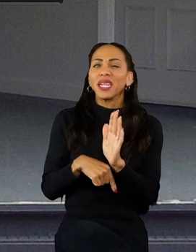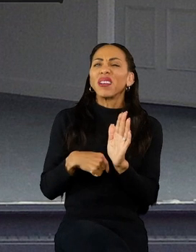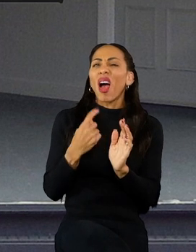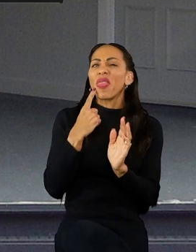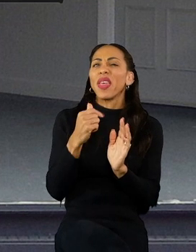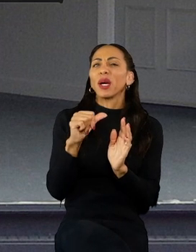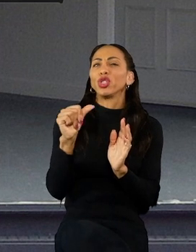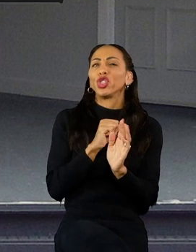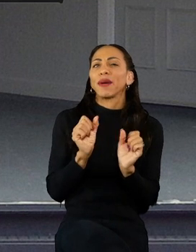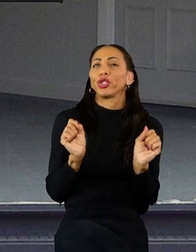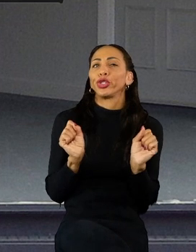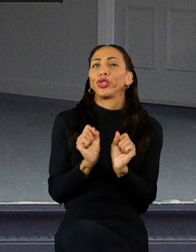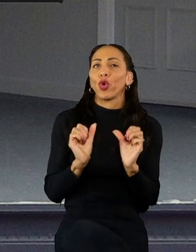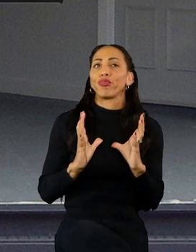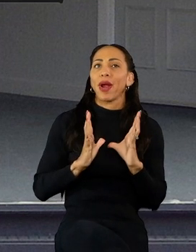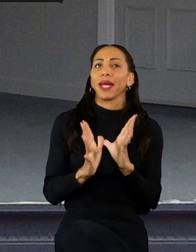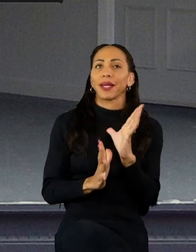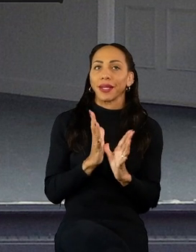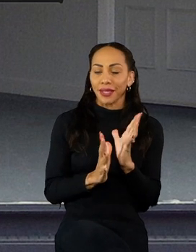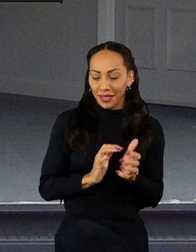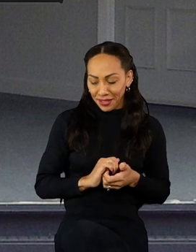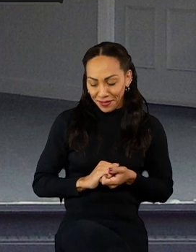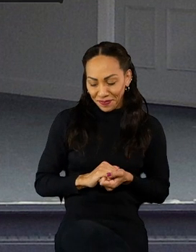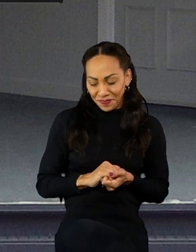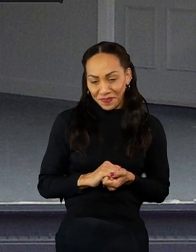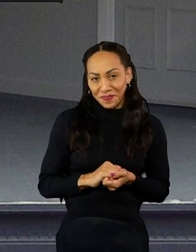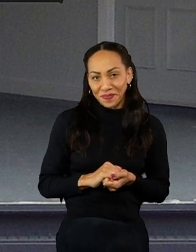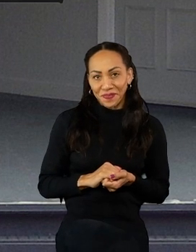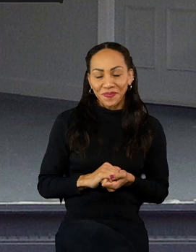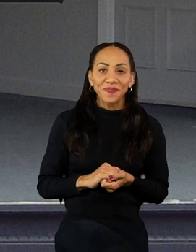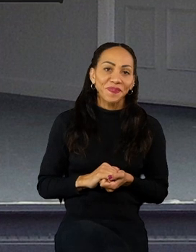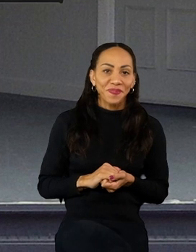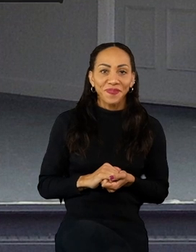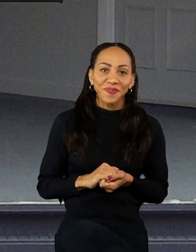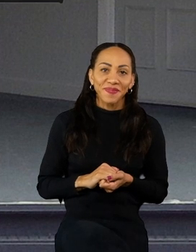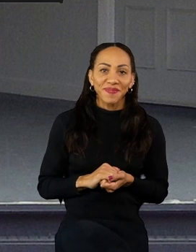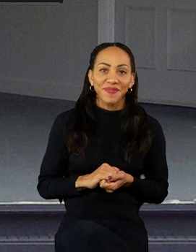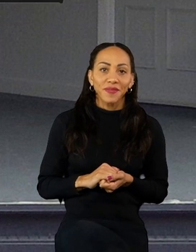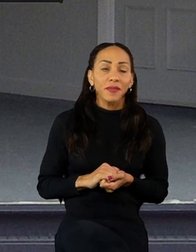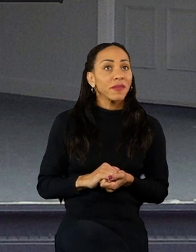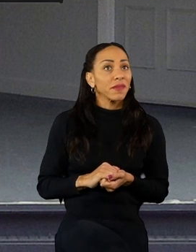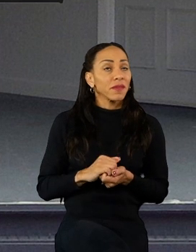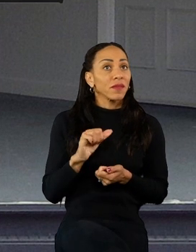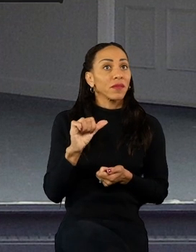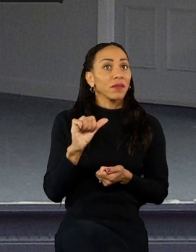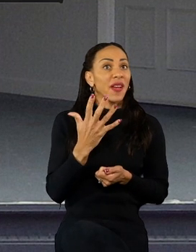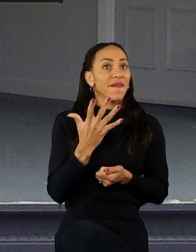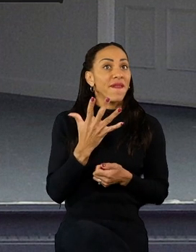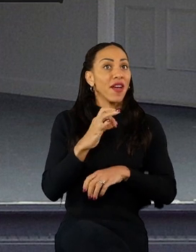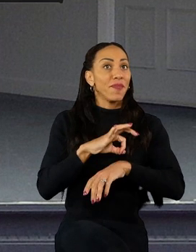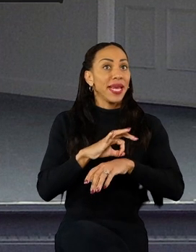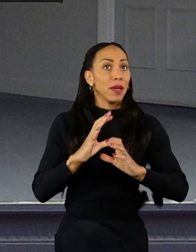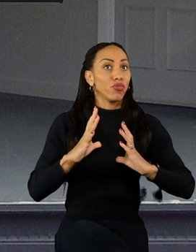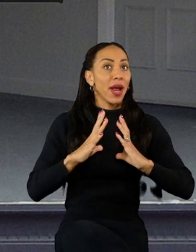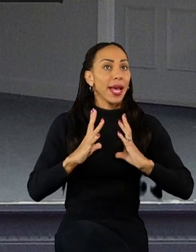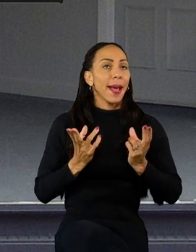Although we're running a little bit late, but I think we should have a short break. I think that's what we aim to do. So if we could,